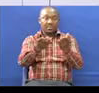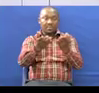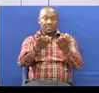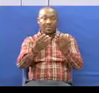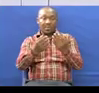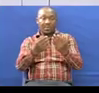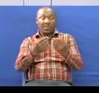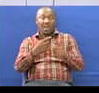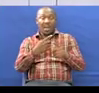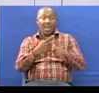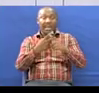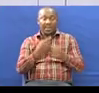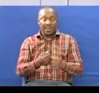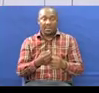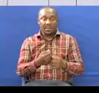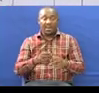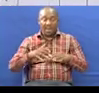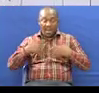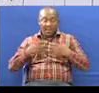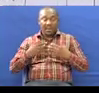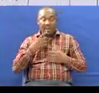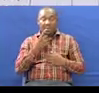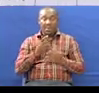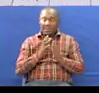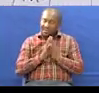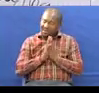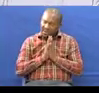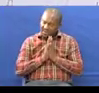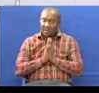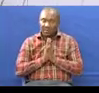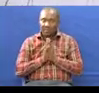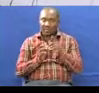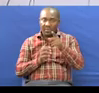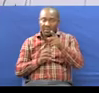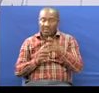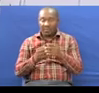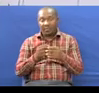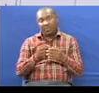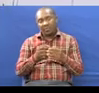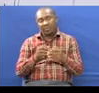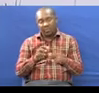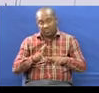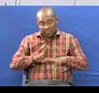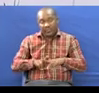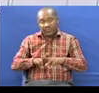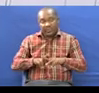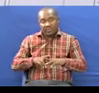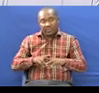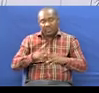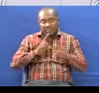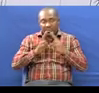So, dear student, again, I would like to say thank you very much for your